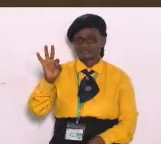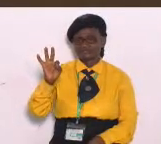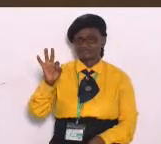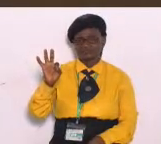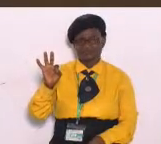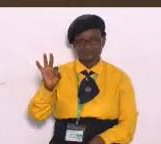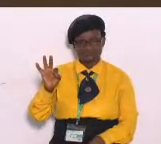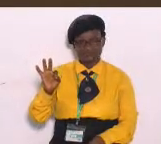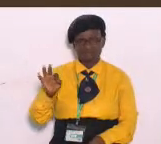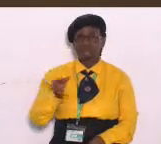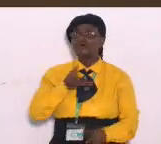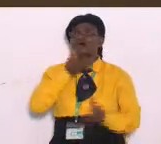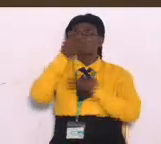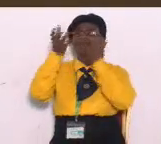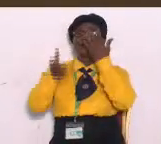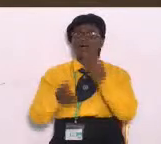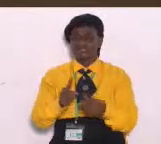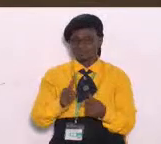Cry unto God